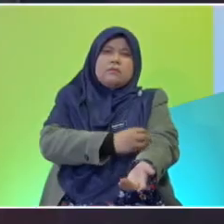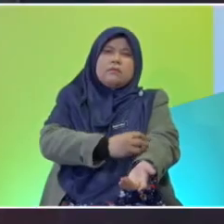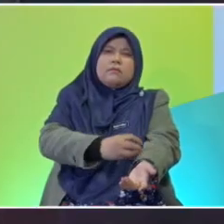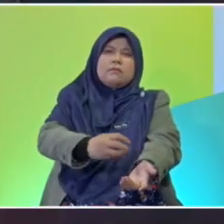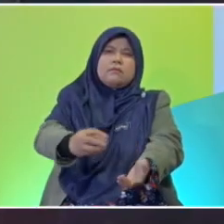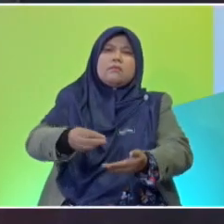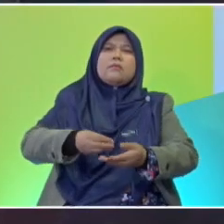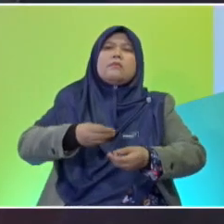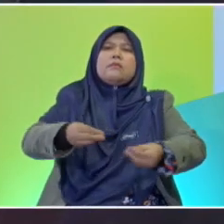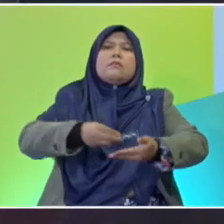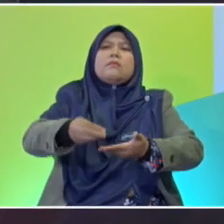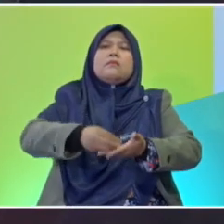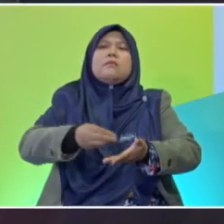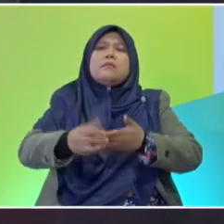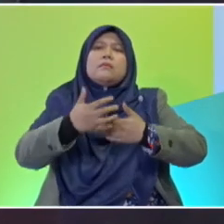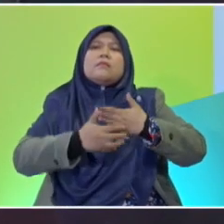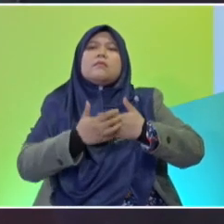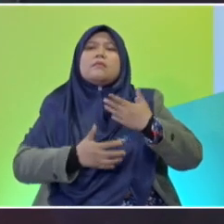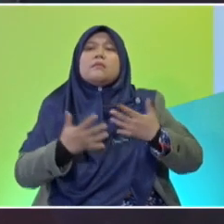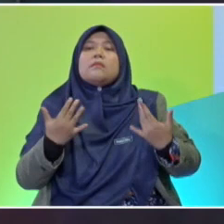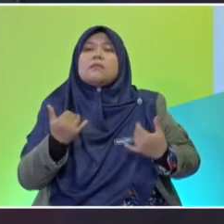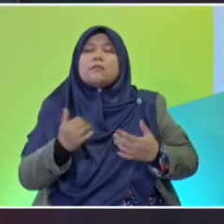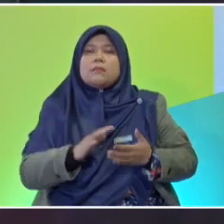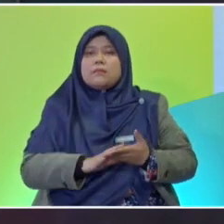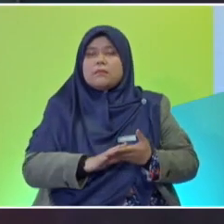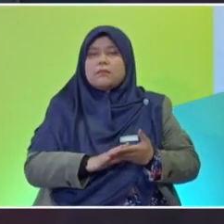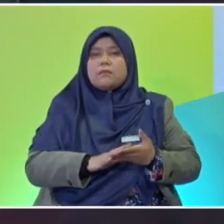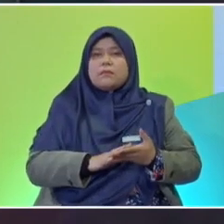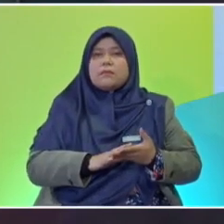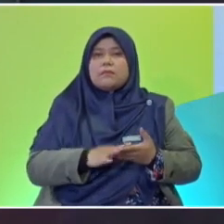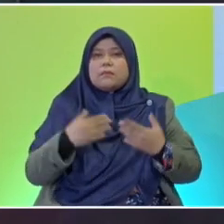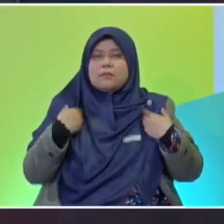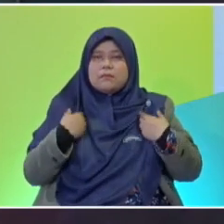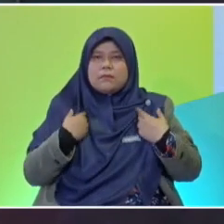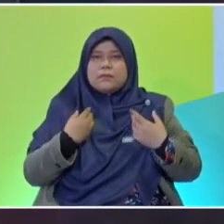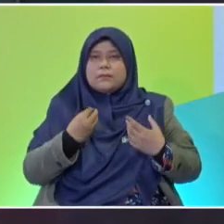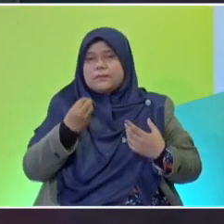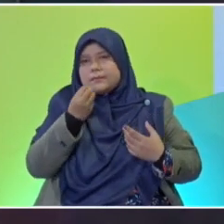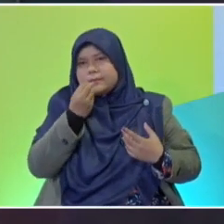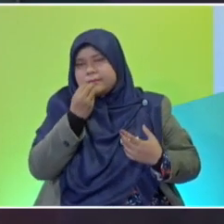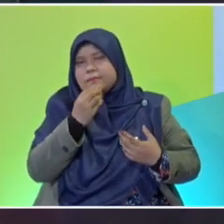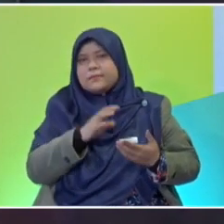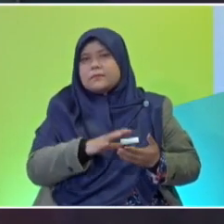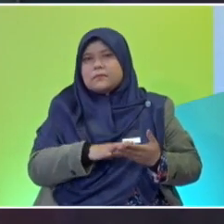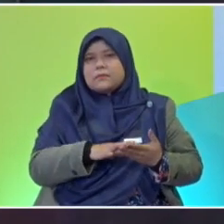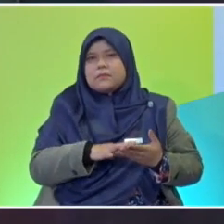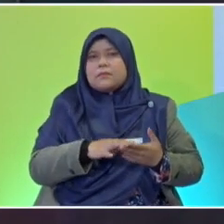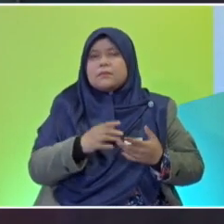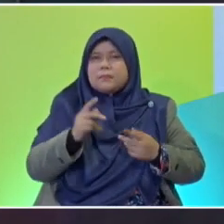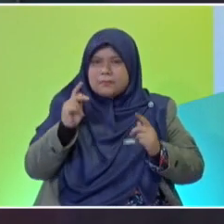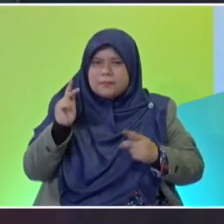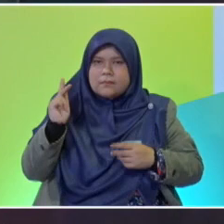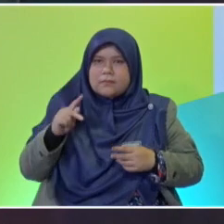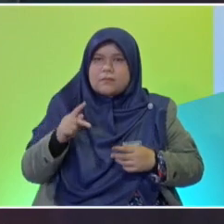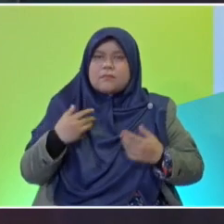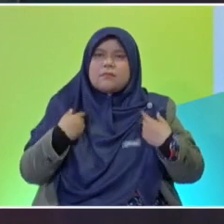Okay. We have to know that some people are not really blessed with good health. Some people have some blood-related problems.